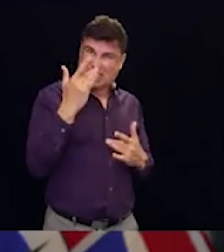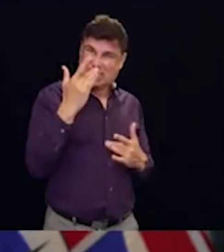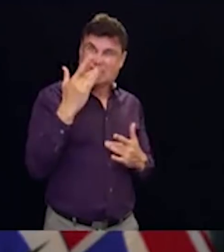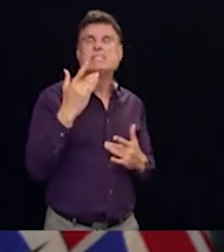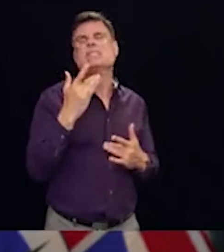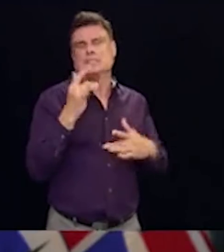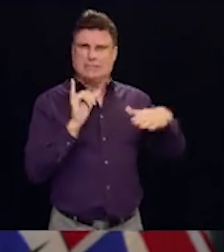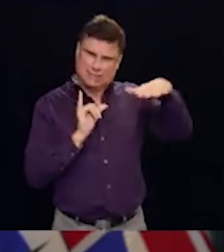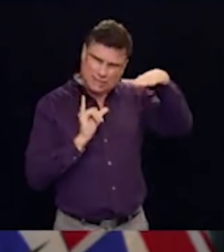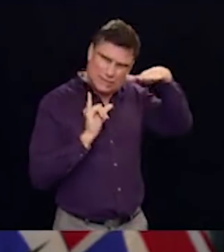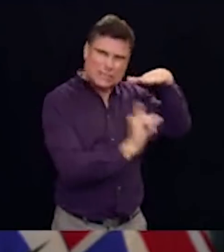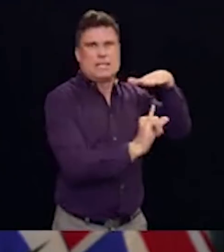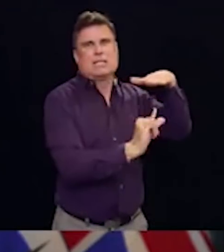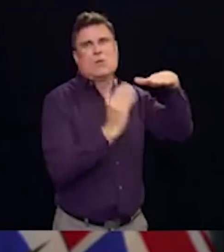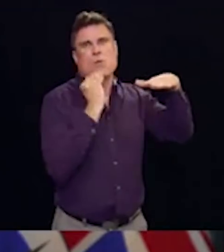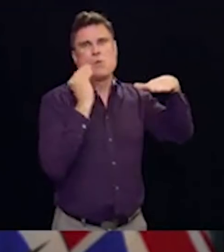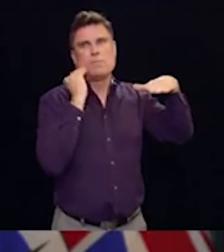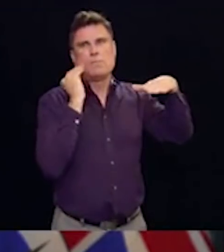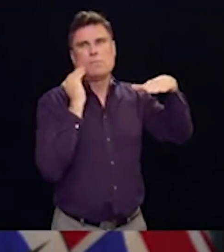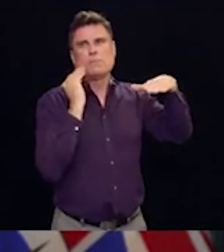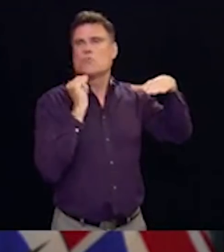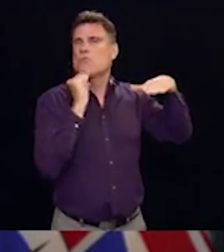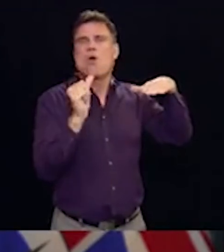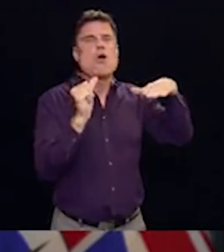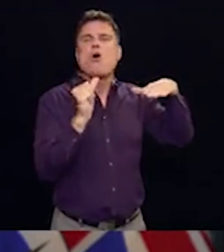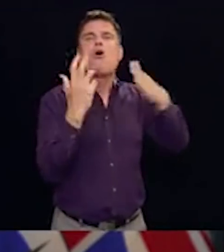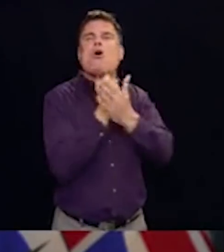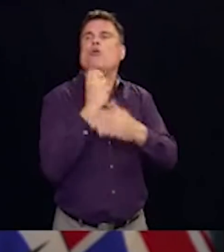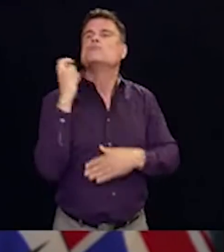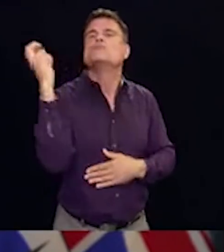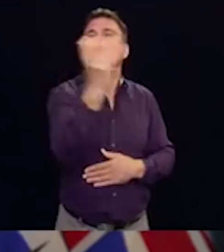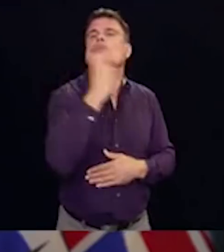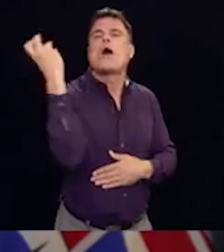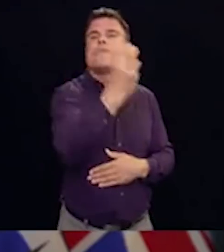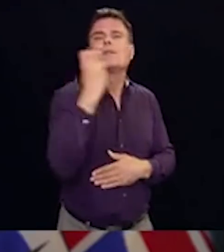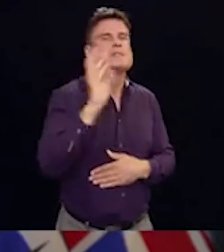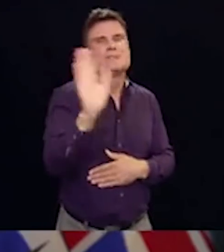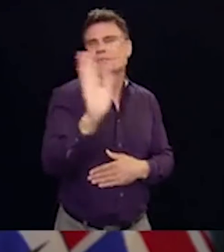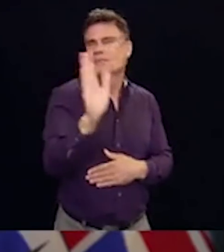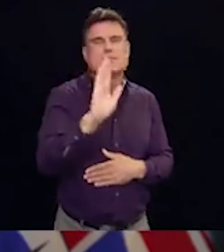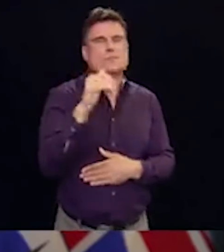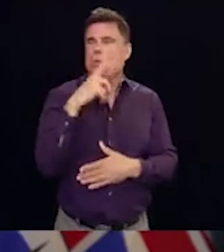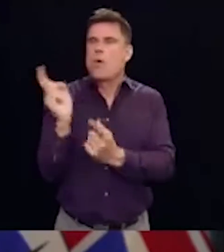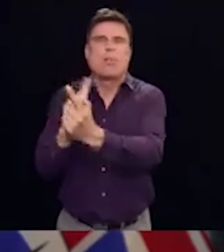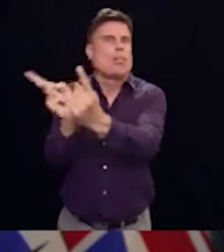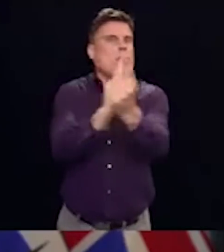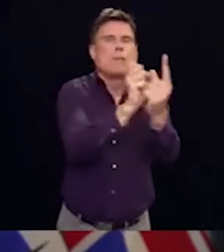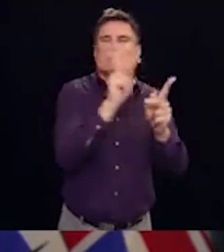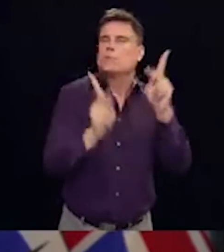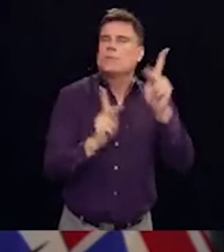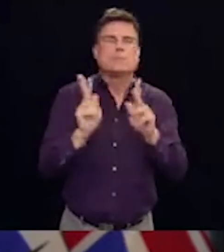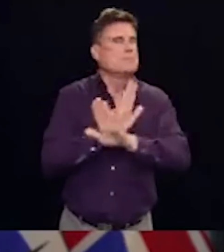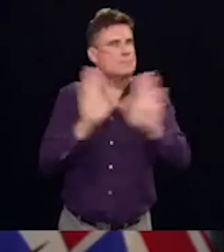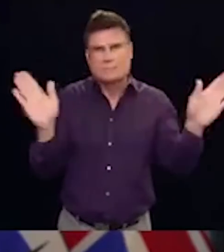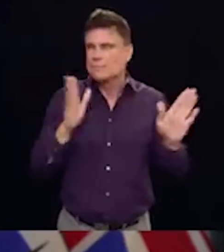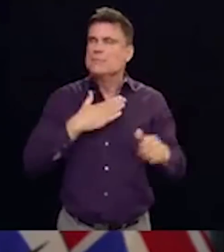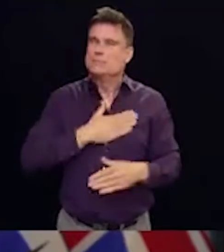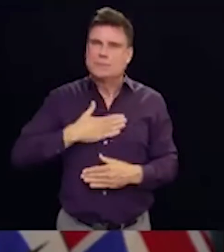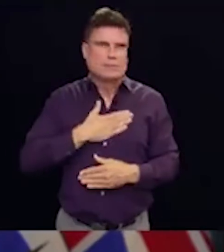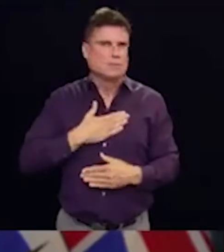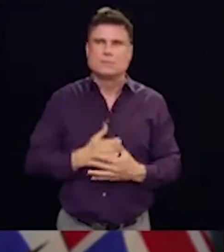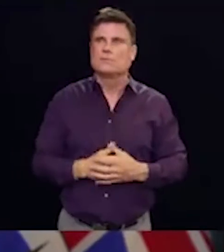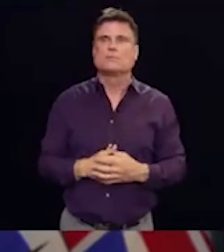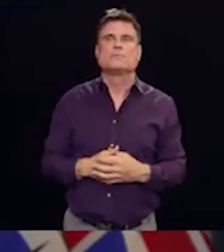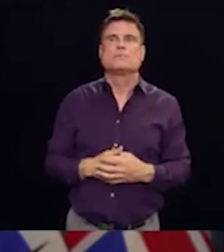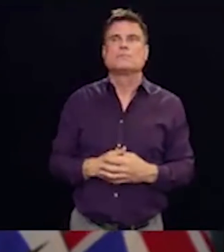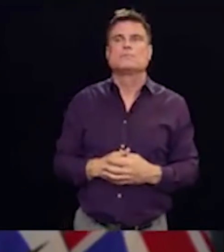more susceptible to severe illness or death from COVID-19. This is part of our respectful travel and